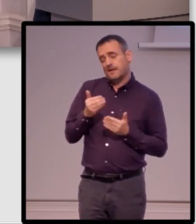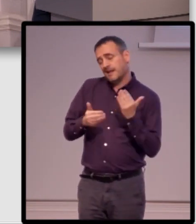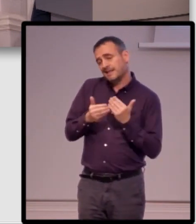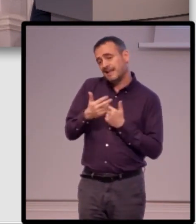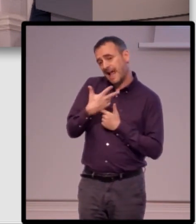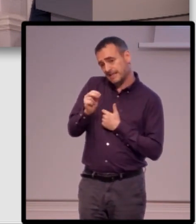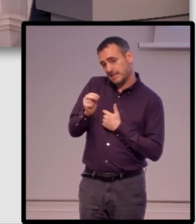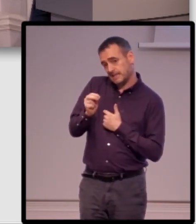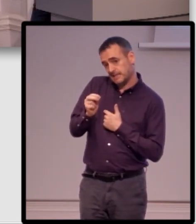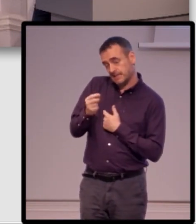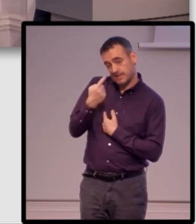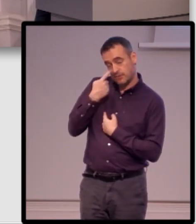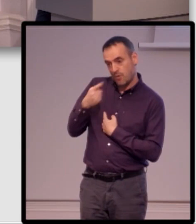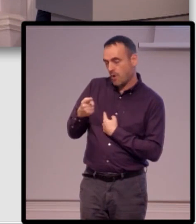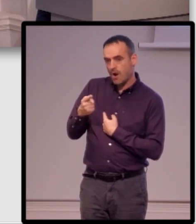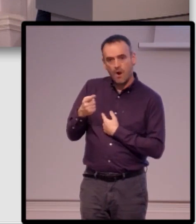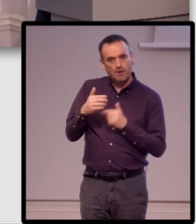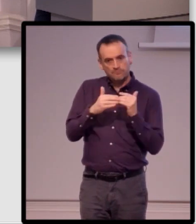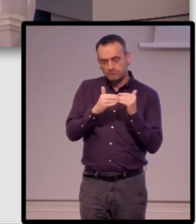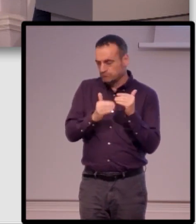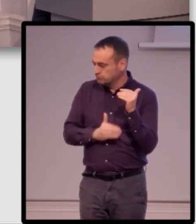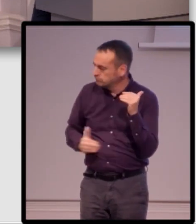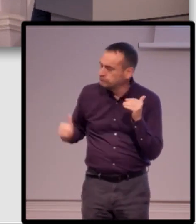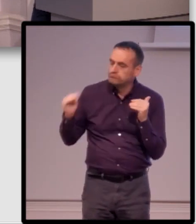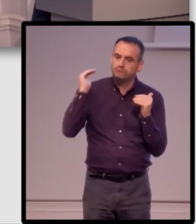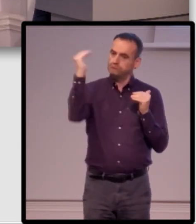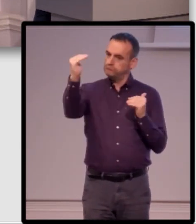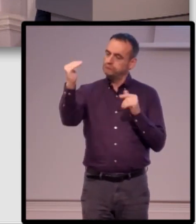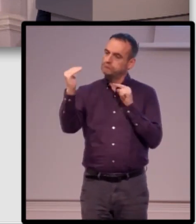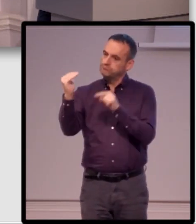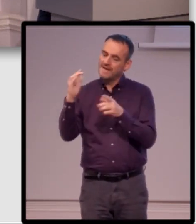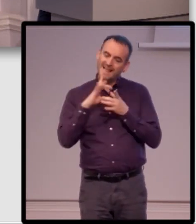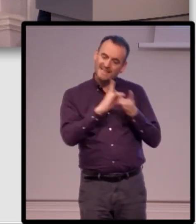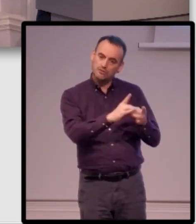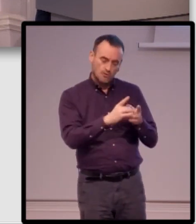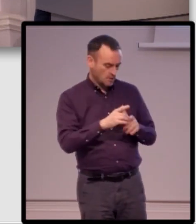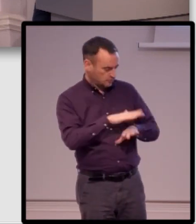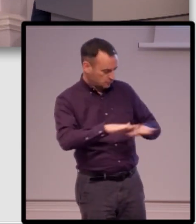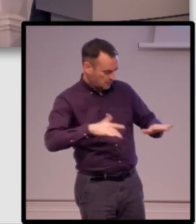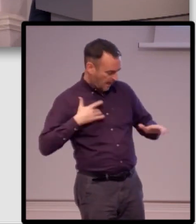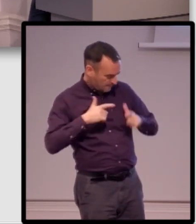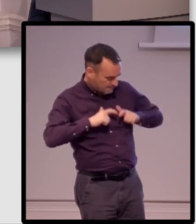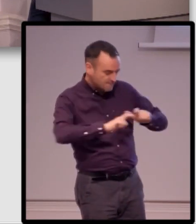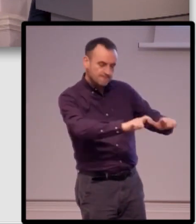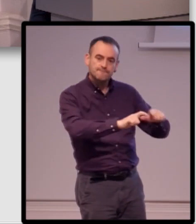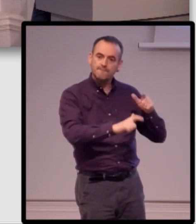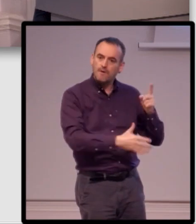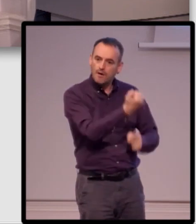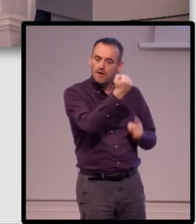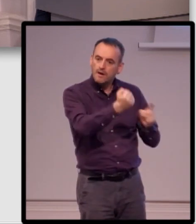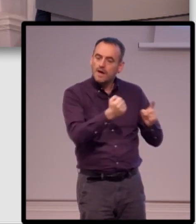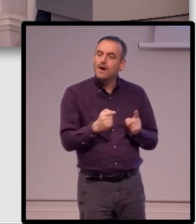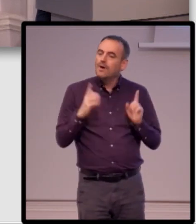1980s see a huge advance in survival rates, but this raises a lot of